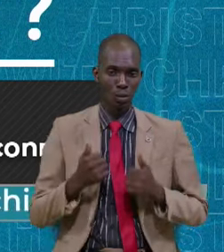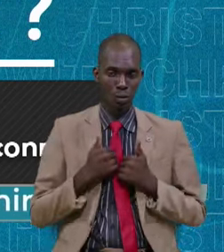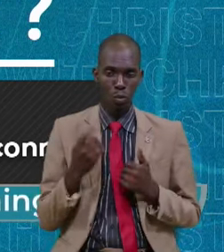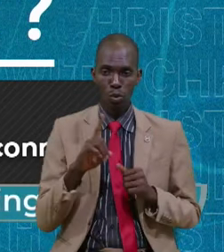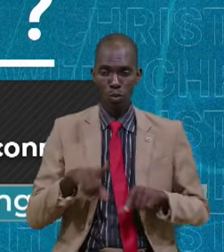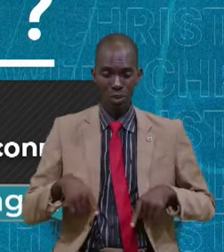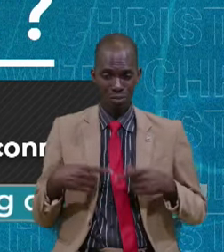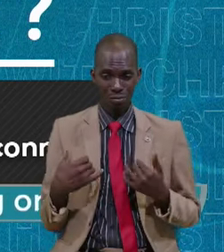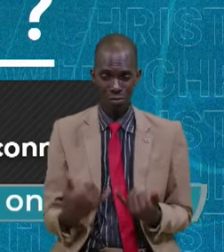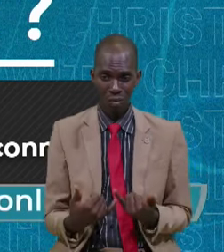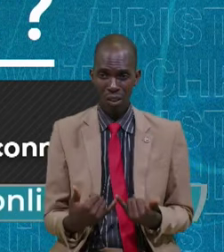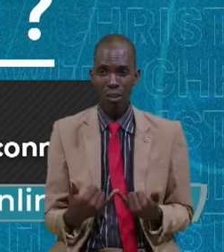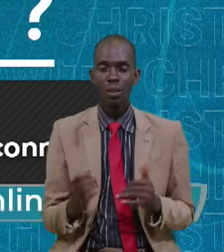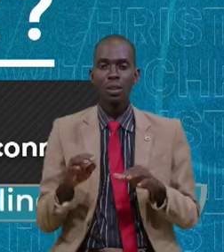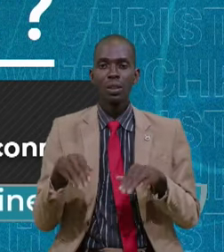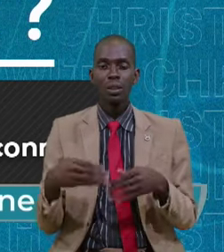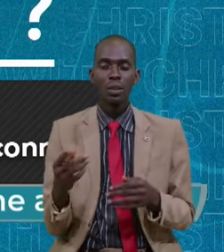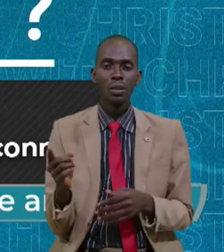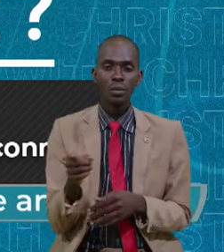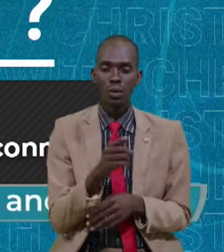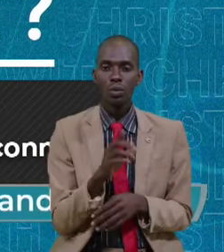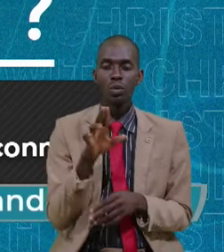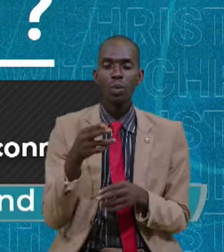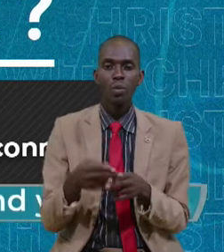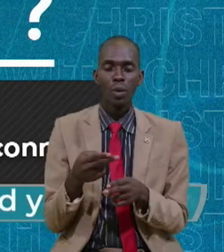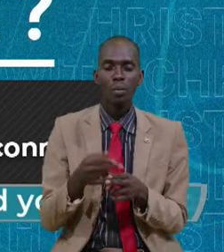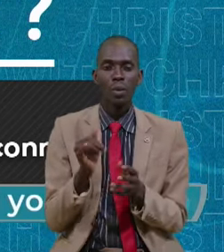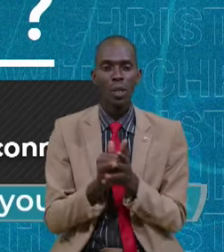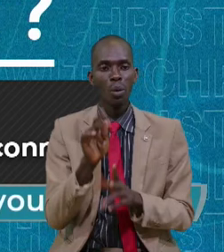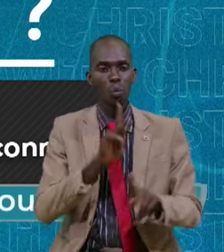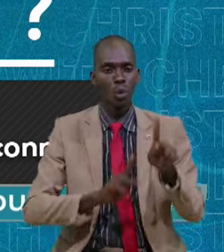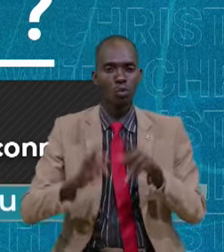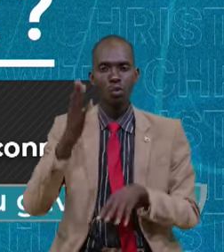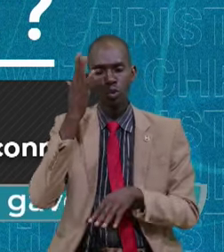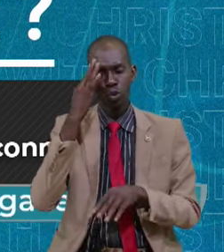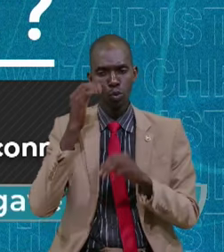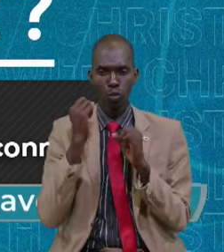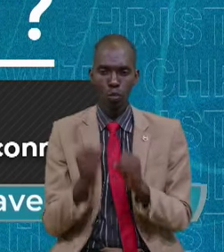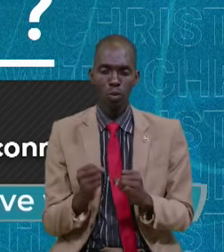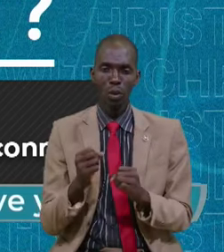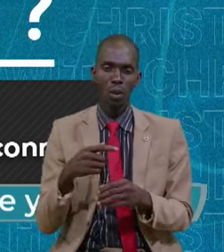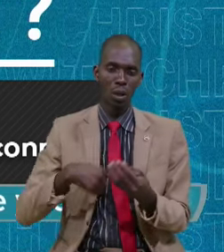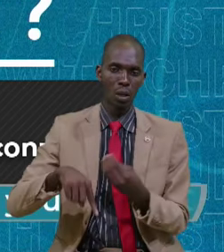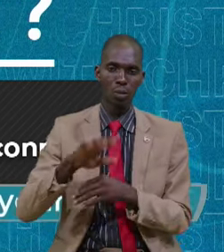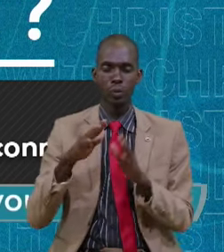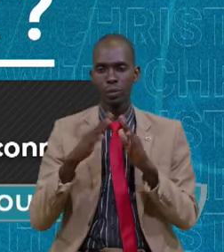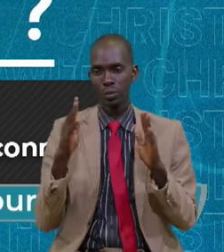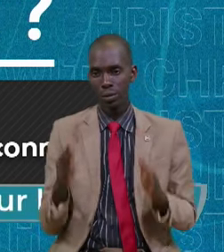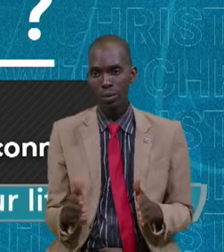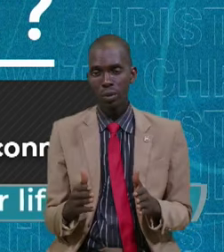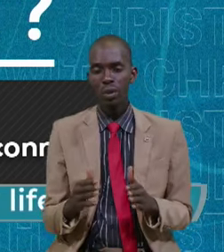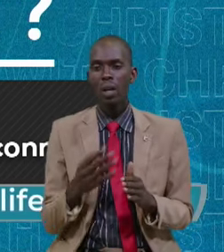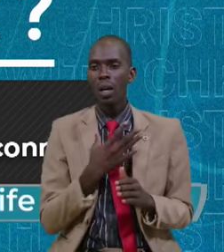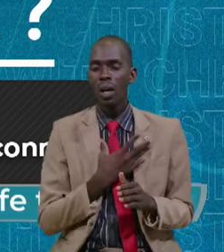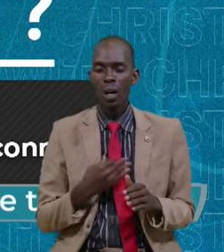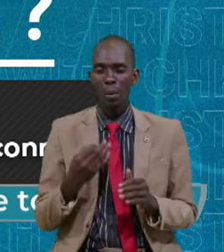Give them the name by which you are called in the place where you live, the description by which they can get to